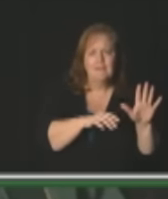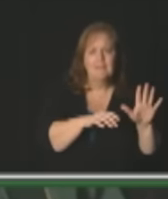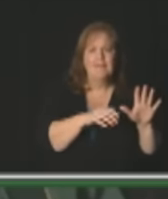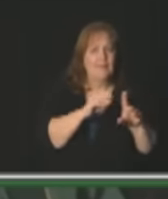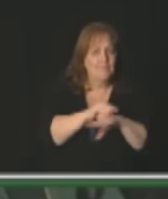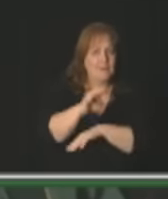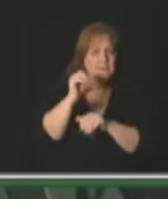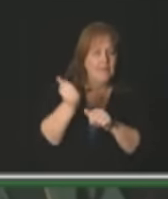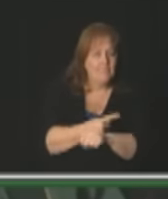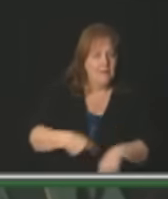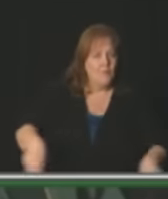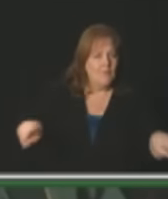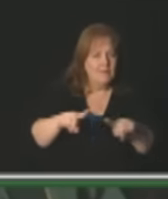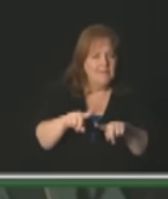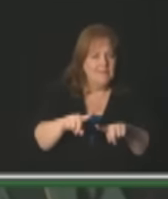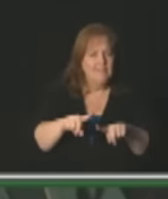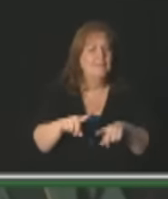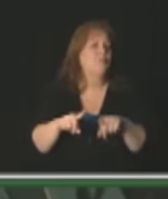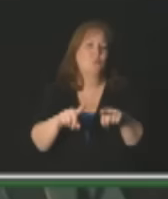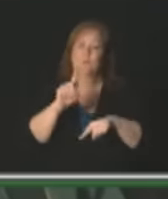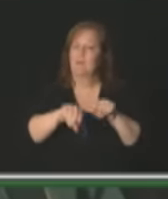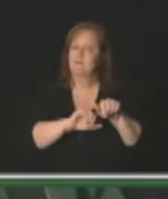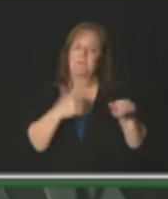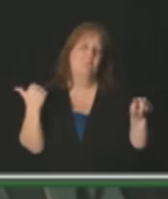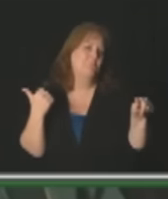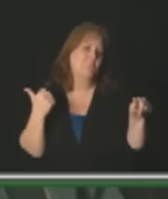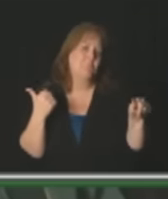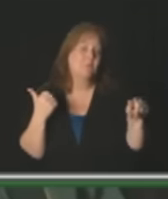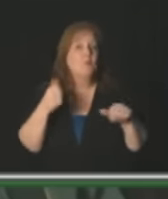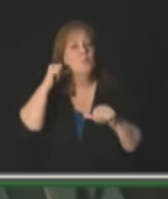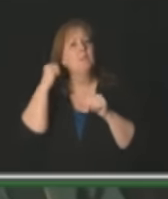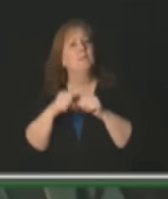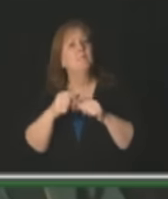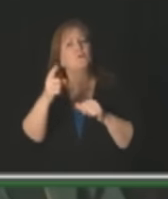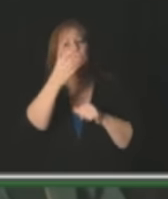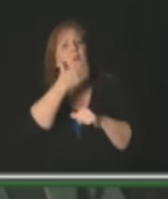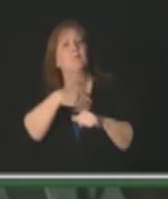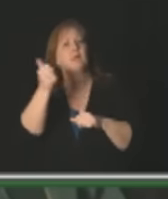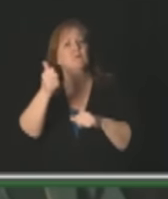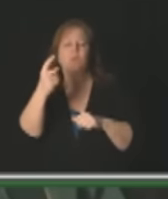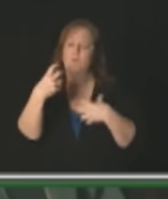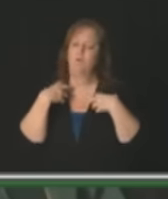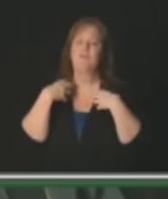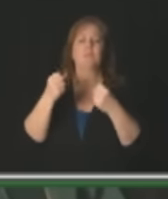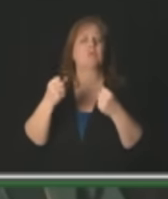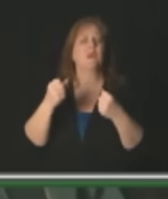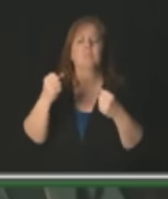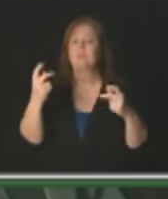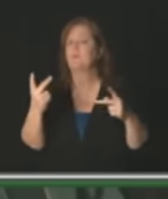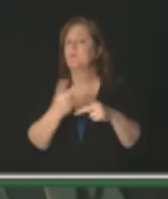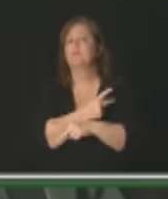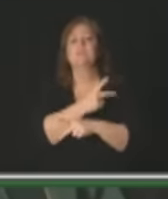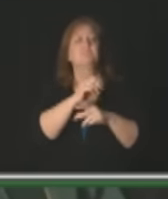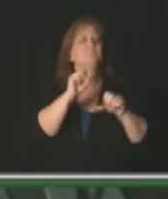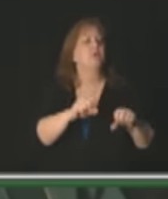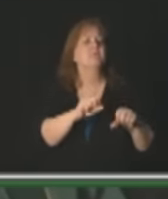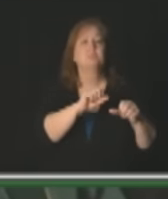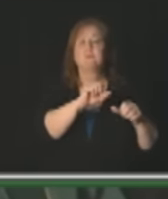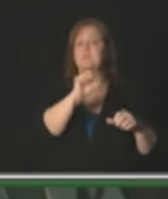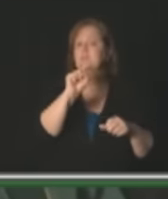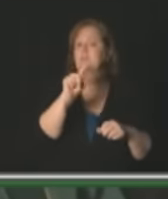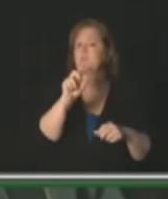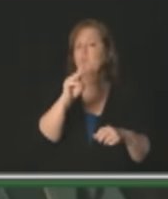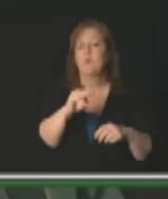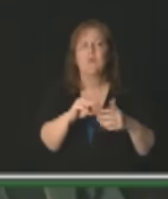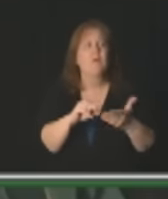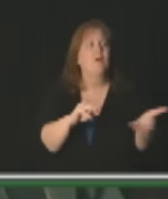remember this. You were better and you've overcome 100% of your worst days. And you can continue to do that.